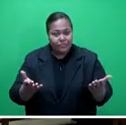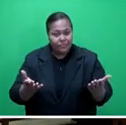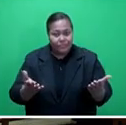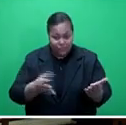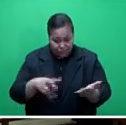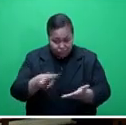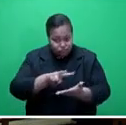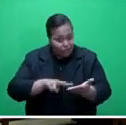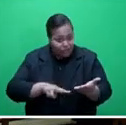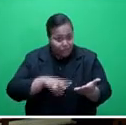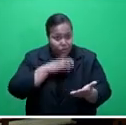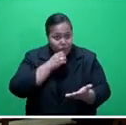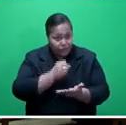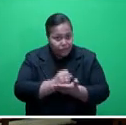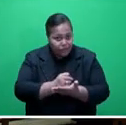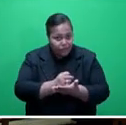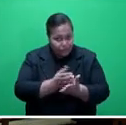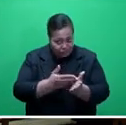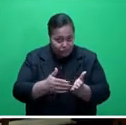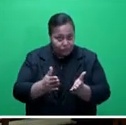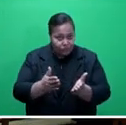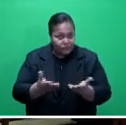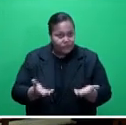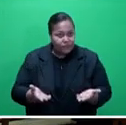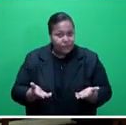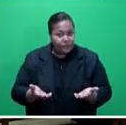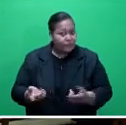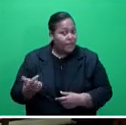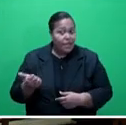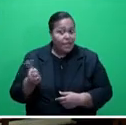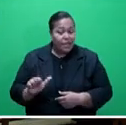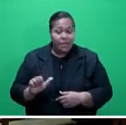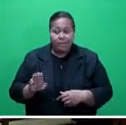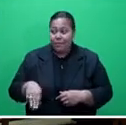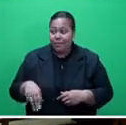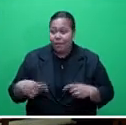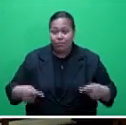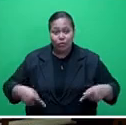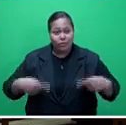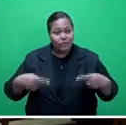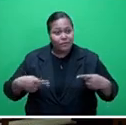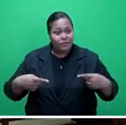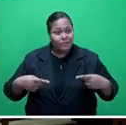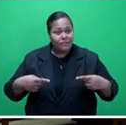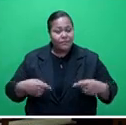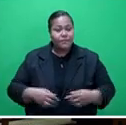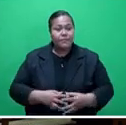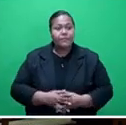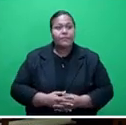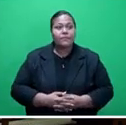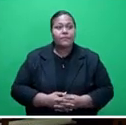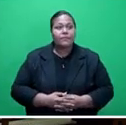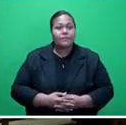read and be confirmed. Does any member oppose the motion?